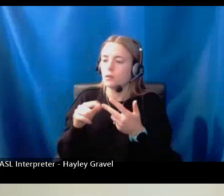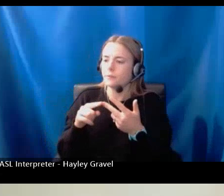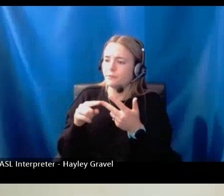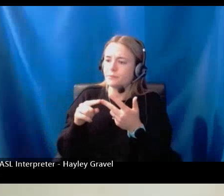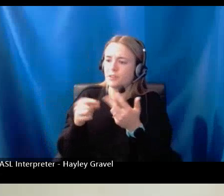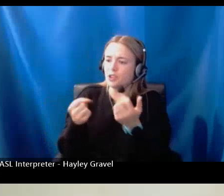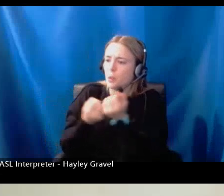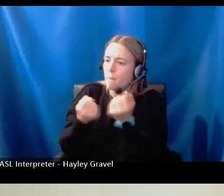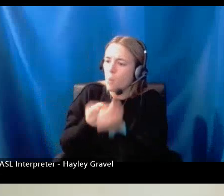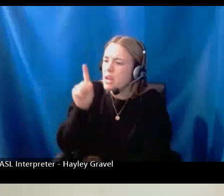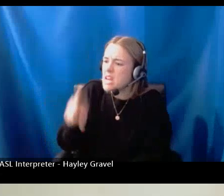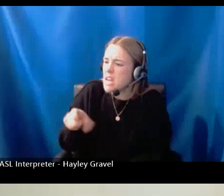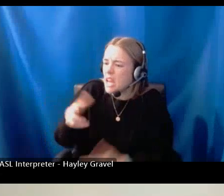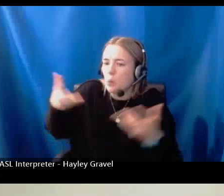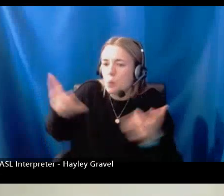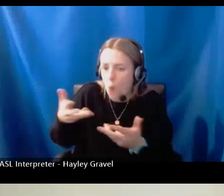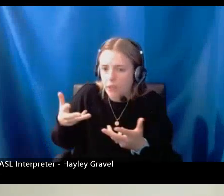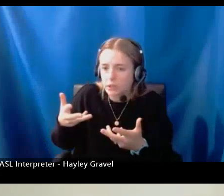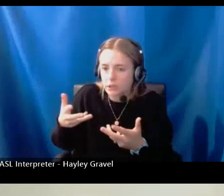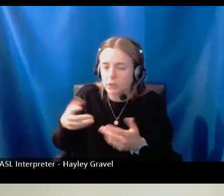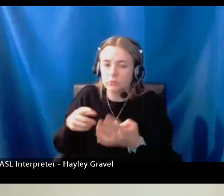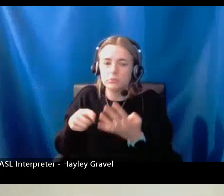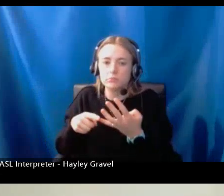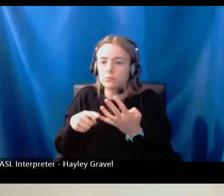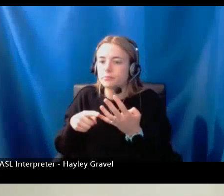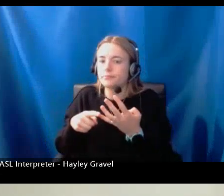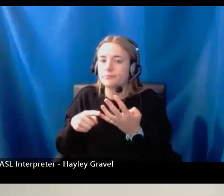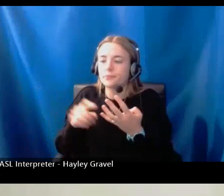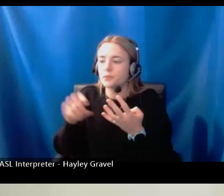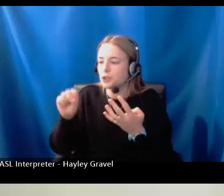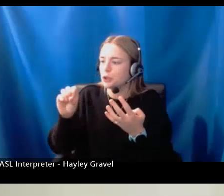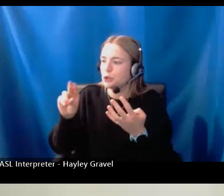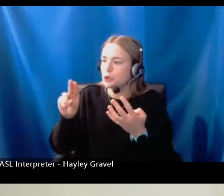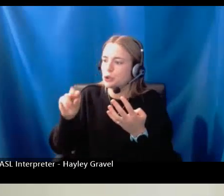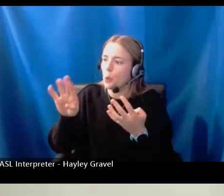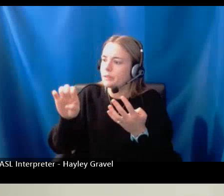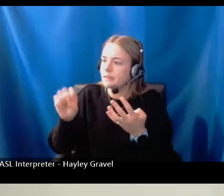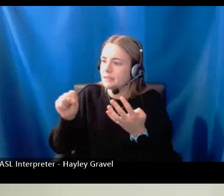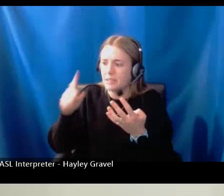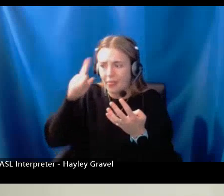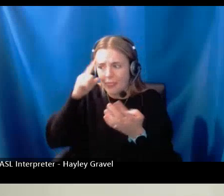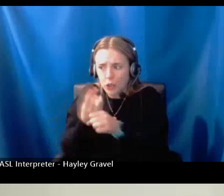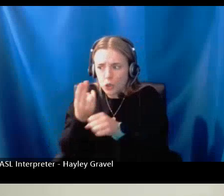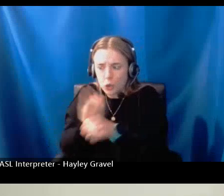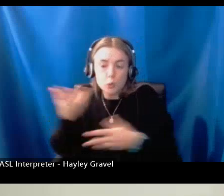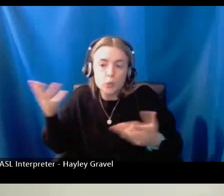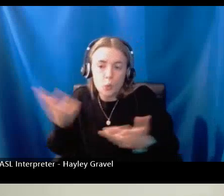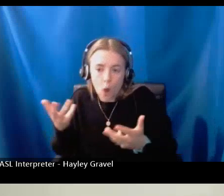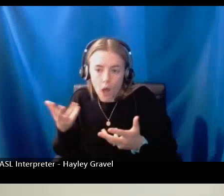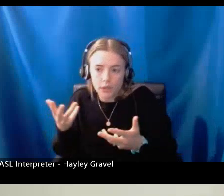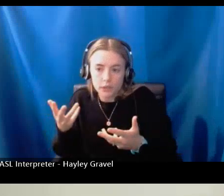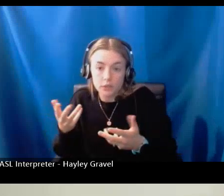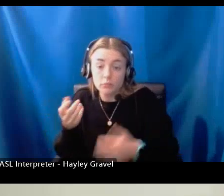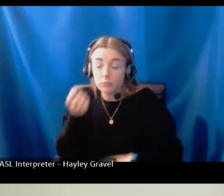to need? So again, this is what we're working on for the remainder of the semester.